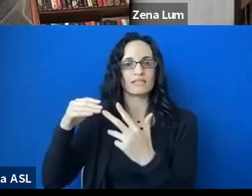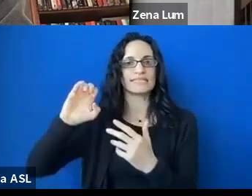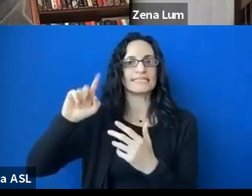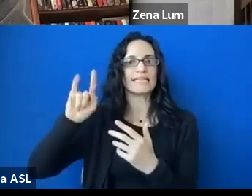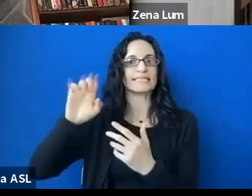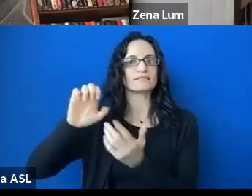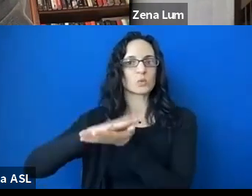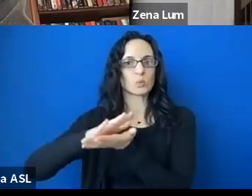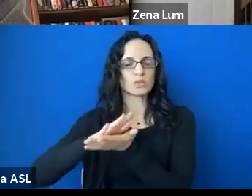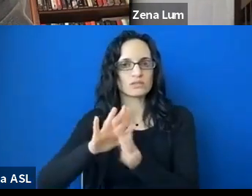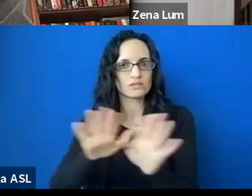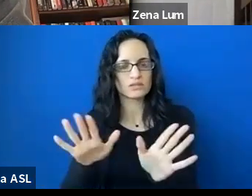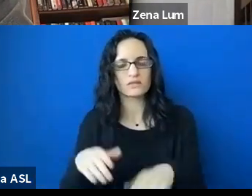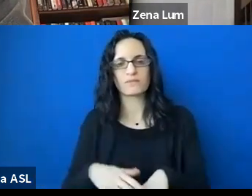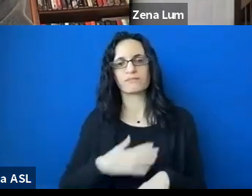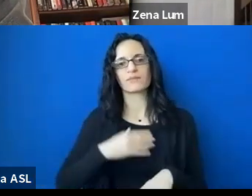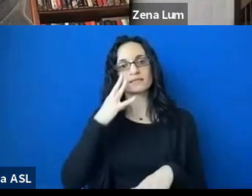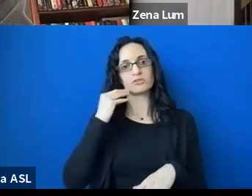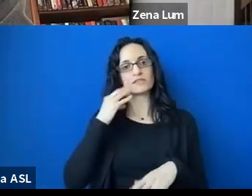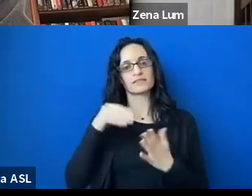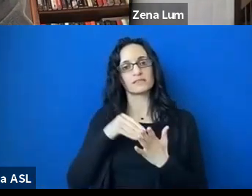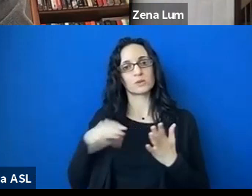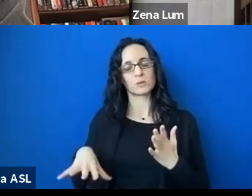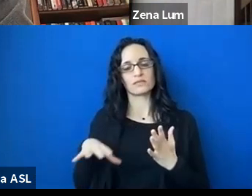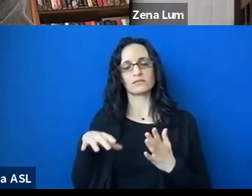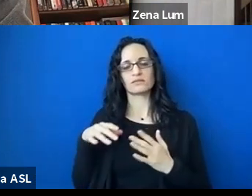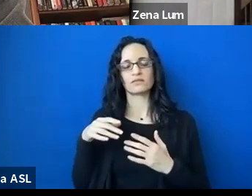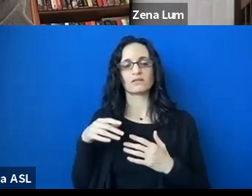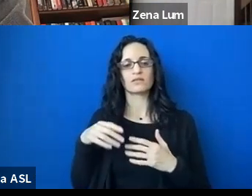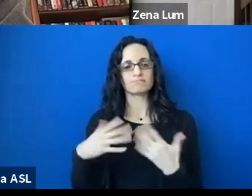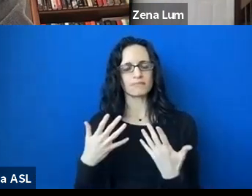But anyway, my experience as a student,